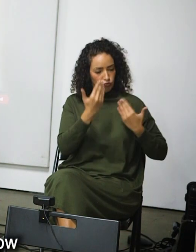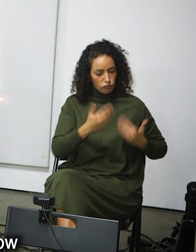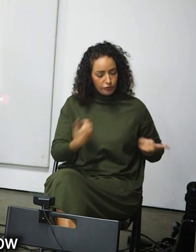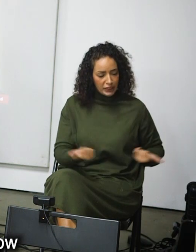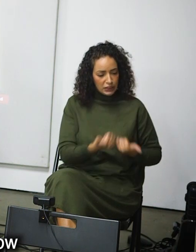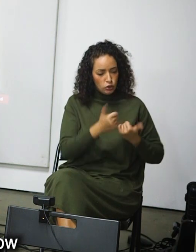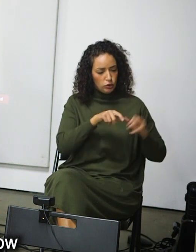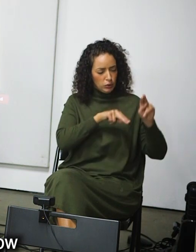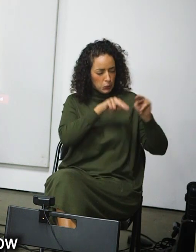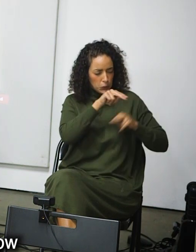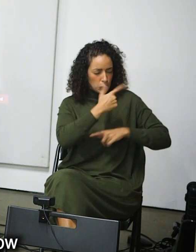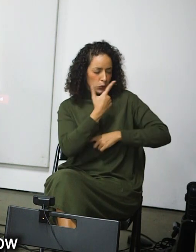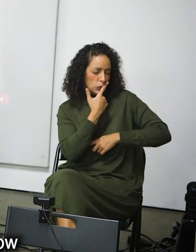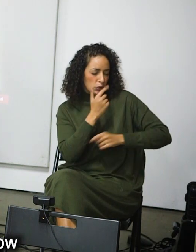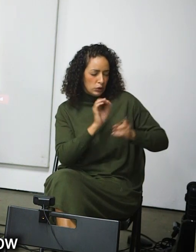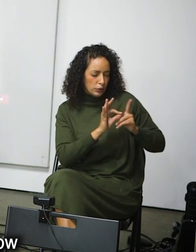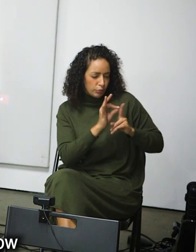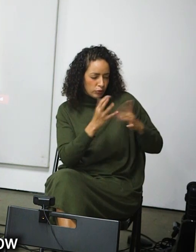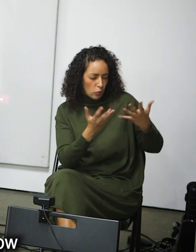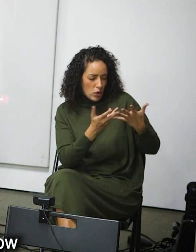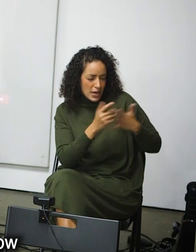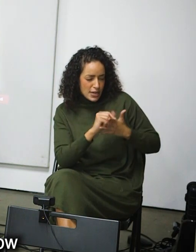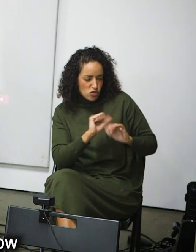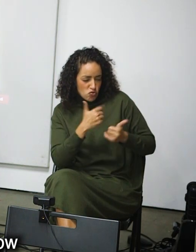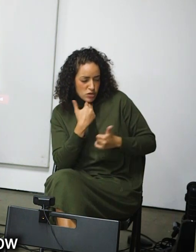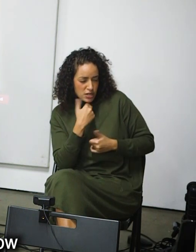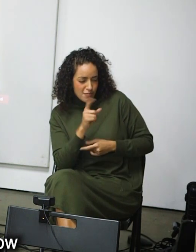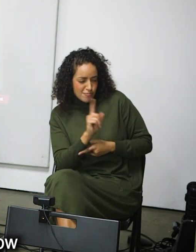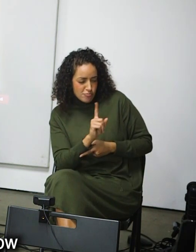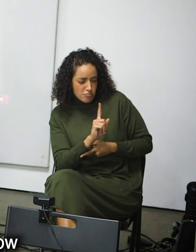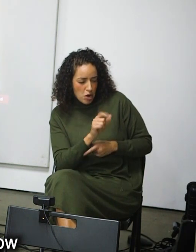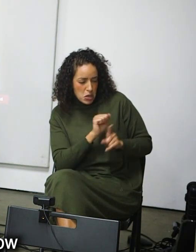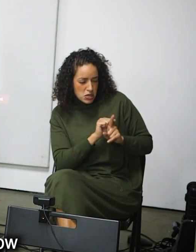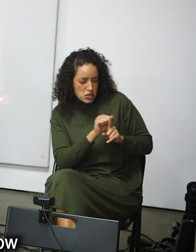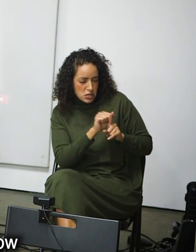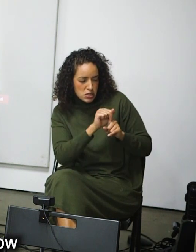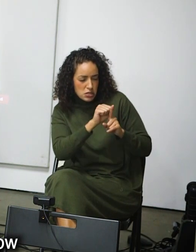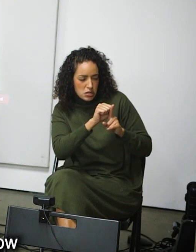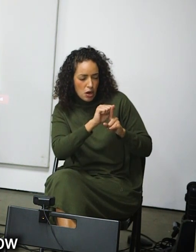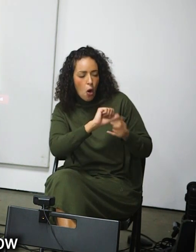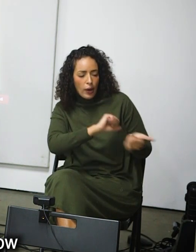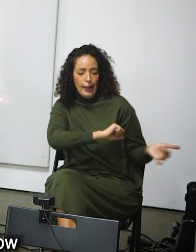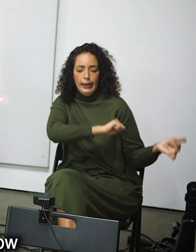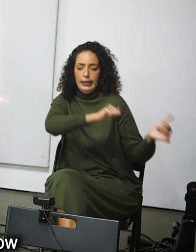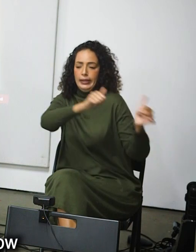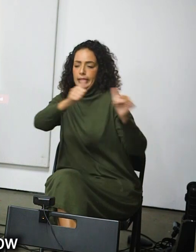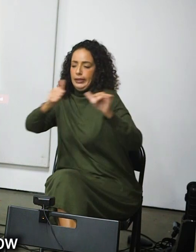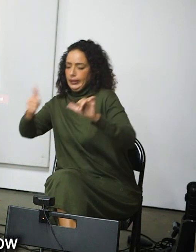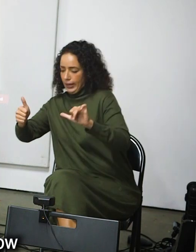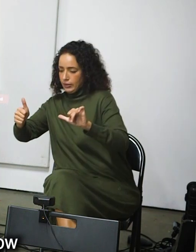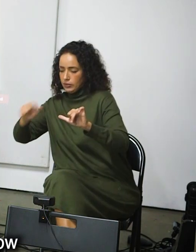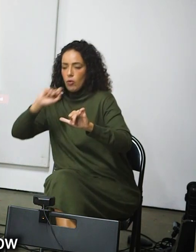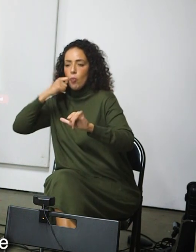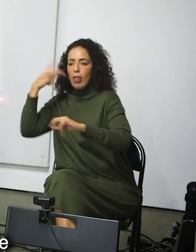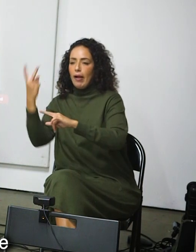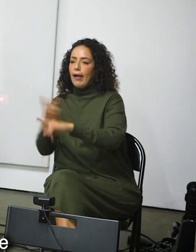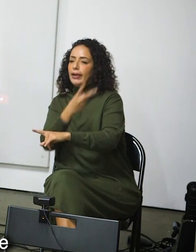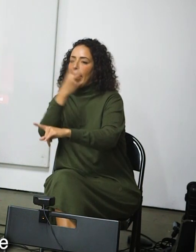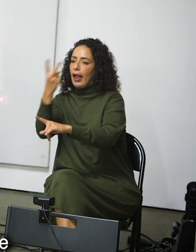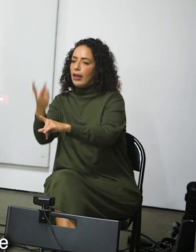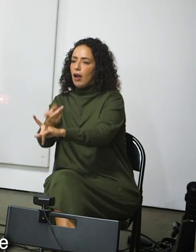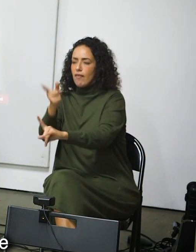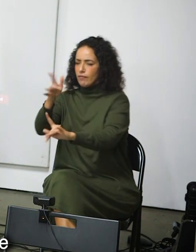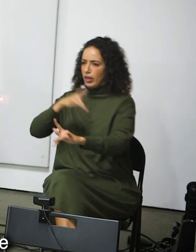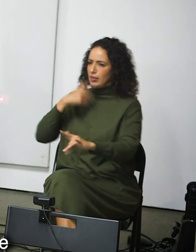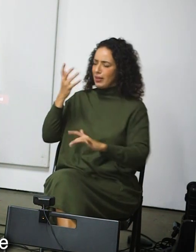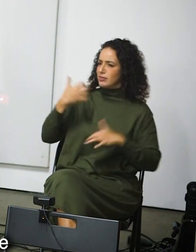longer time scales to allow the people involved to rest, and I am really excited about that. I